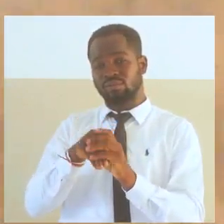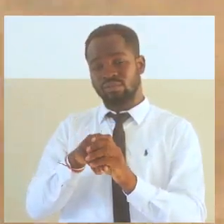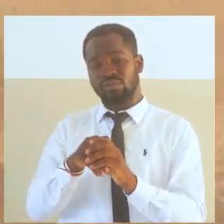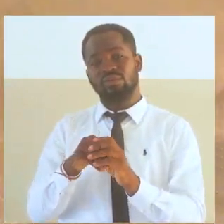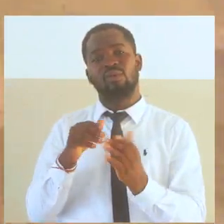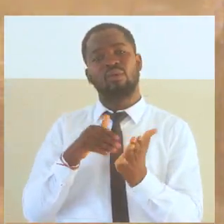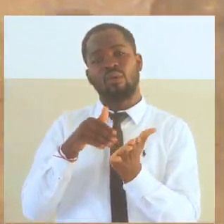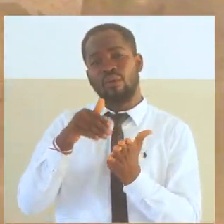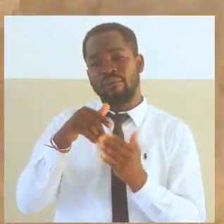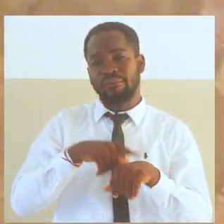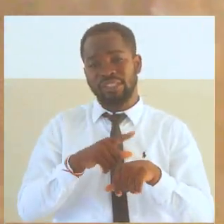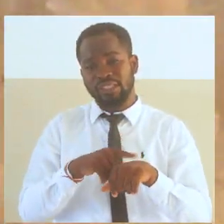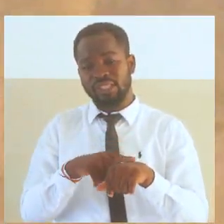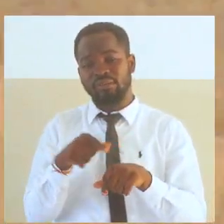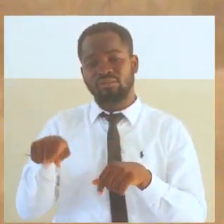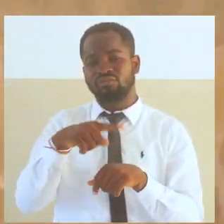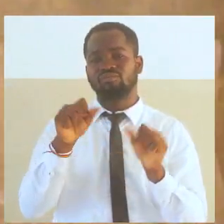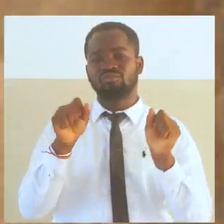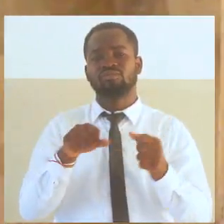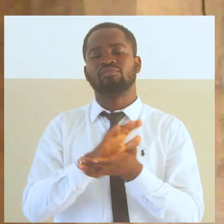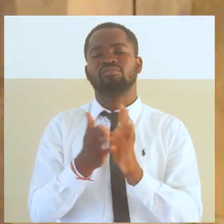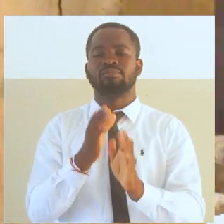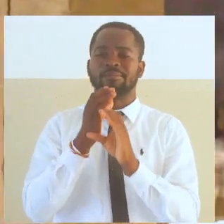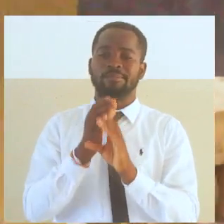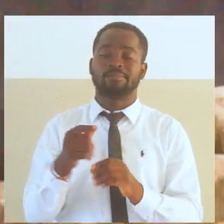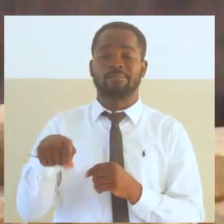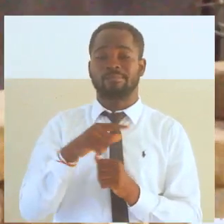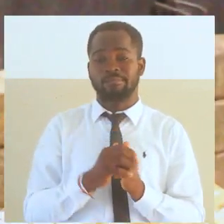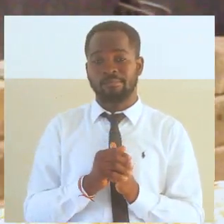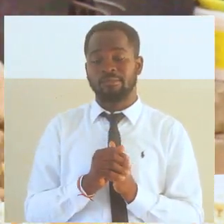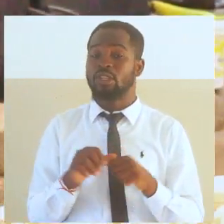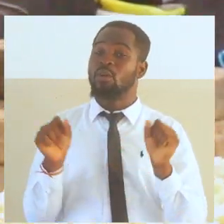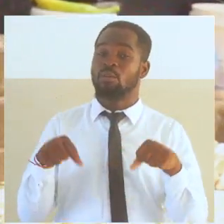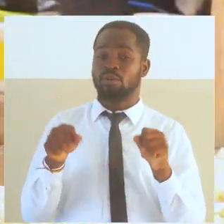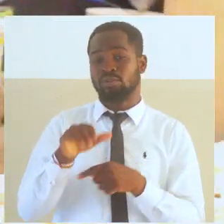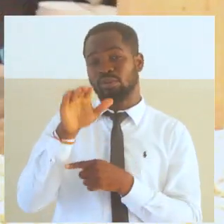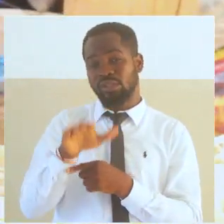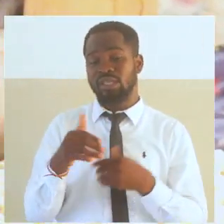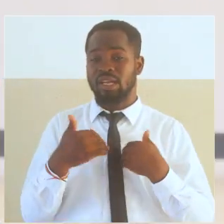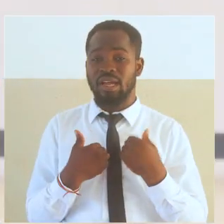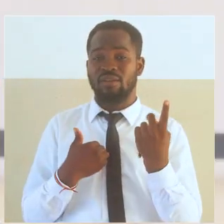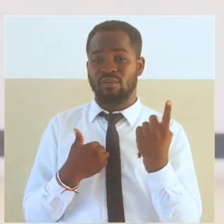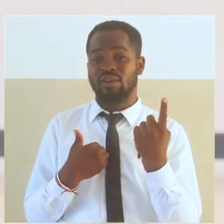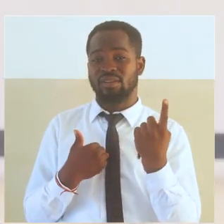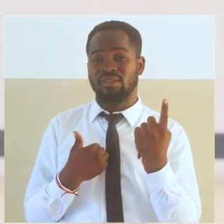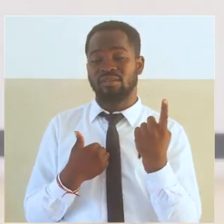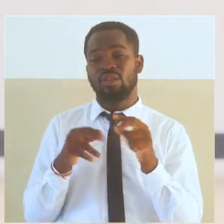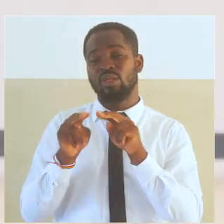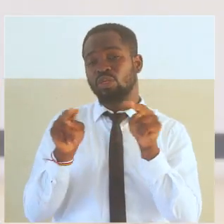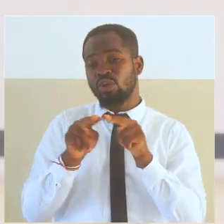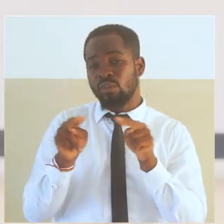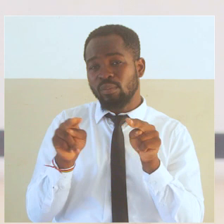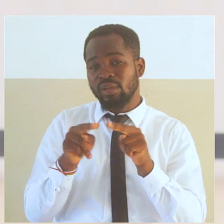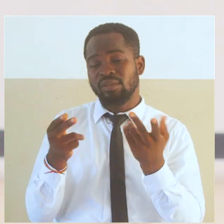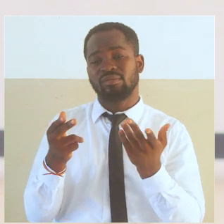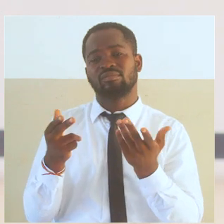or hydrocephalus alone, oftentimes the two come together. It is possible for a child to